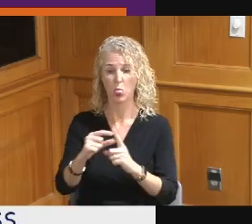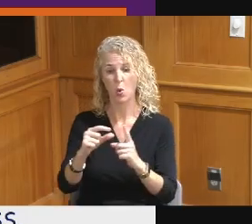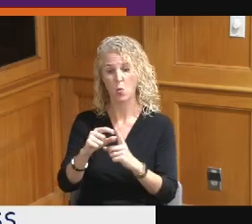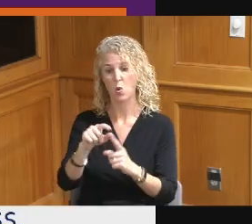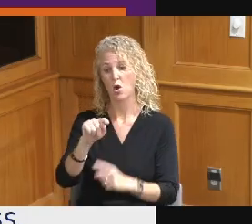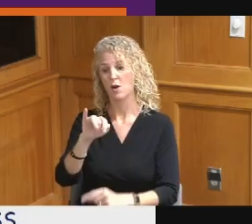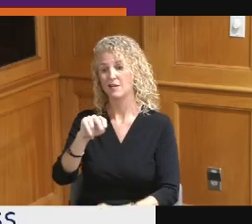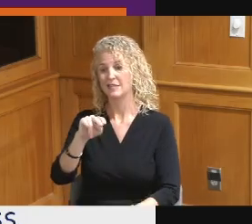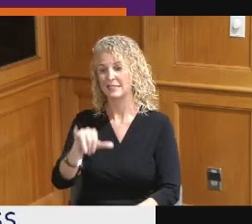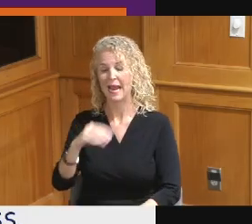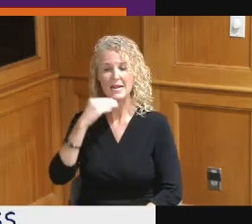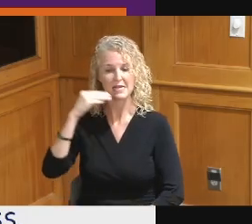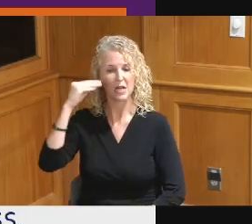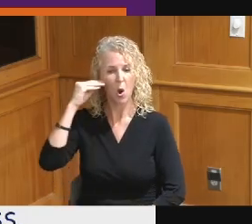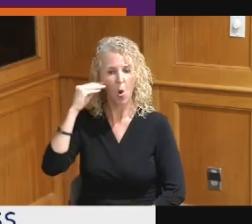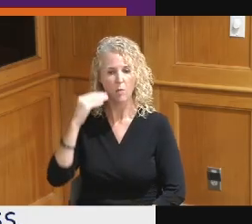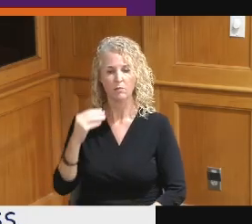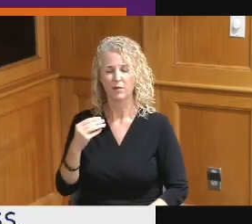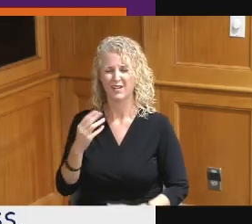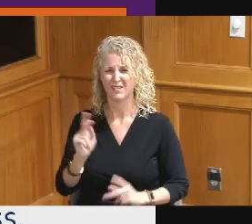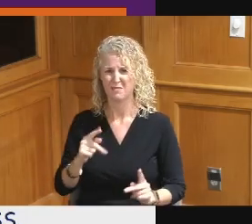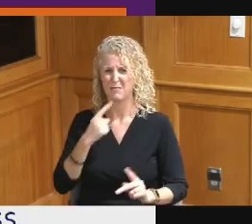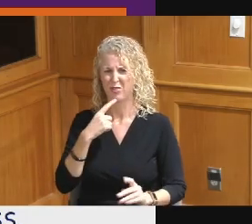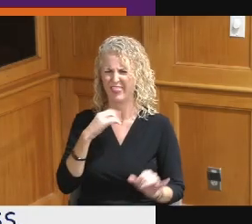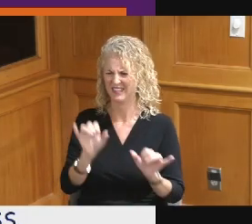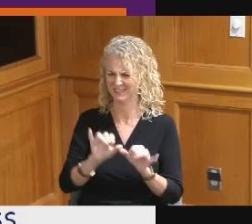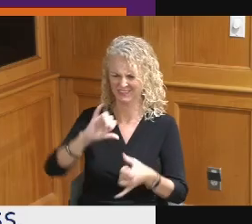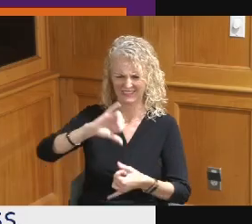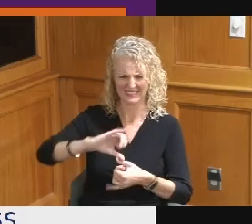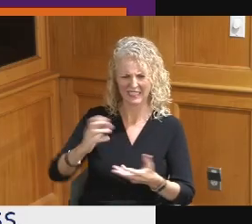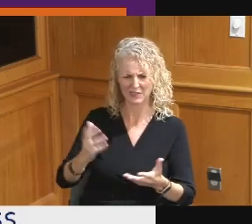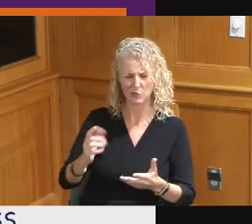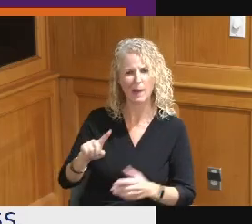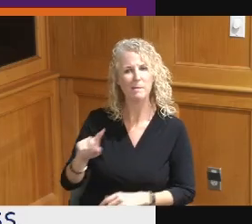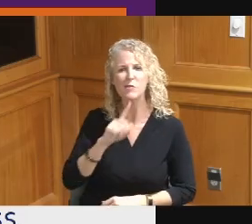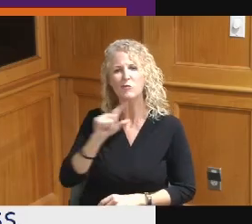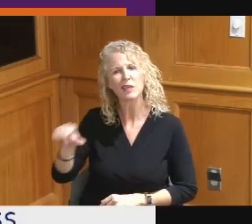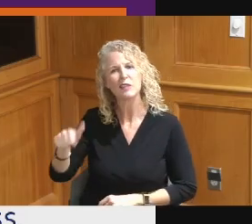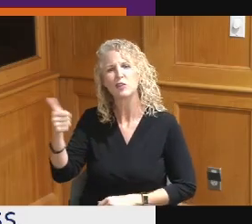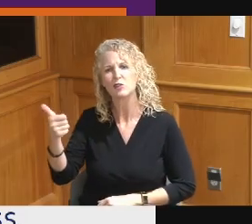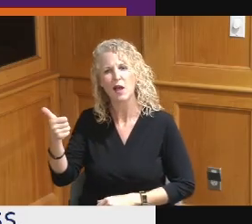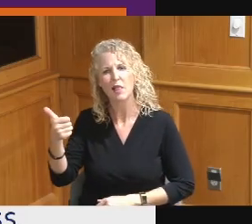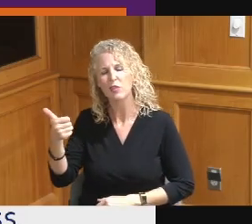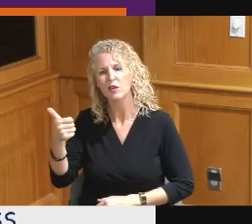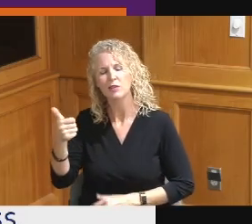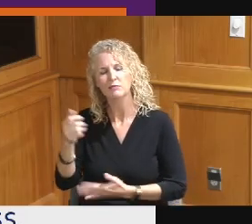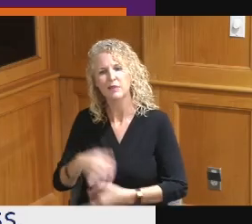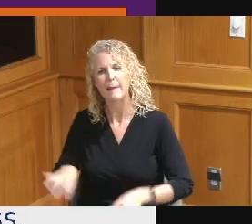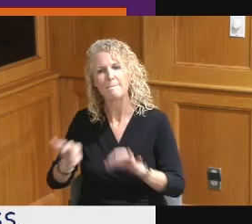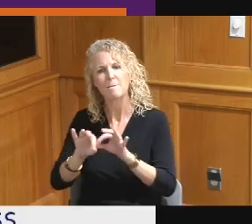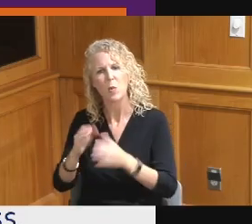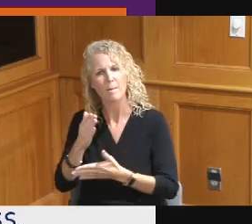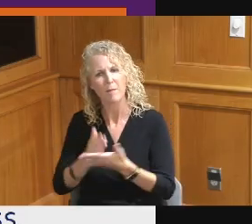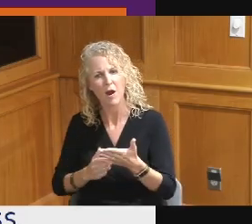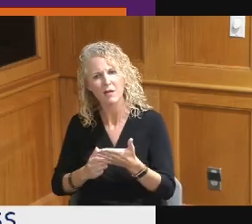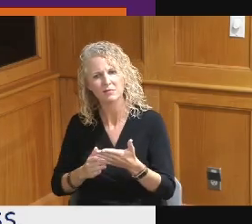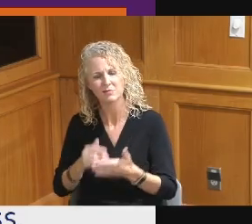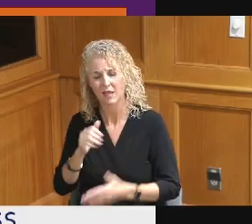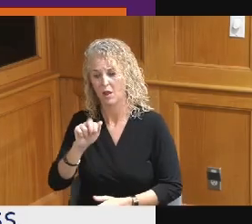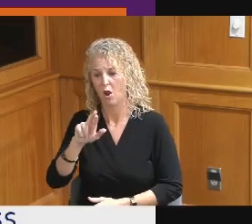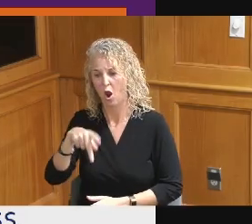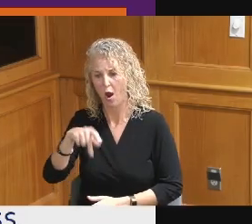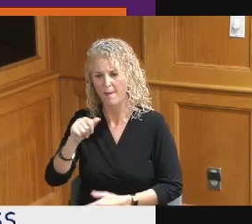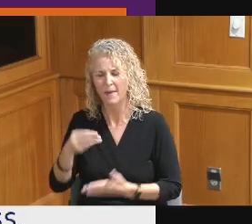think physically, what is the size of a structure? But then there are also several other elements that go into what we would do with these ARPA funds to potentially